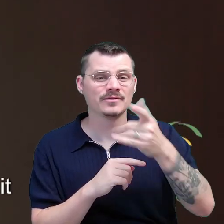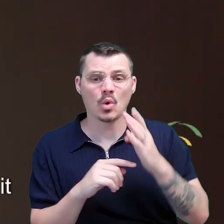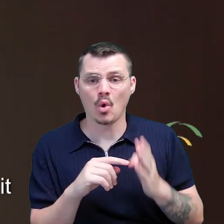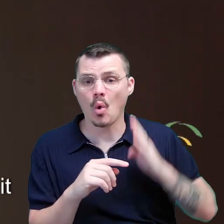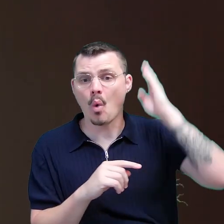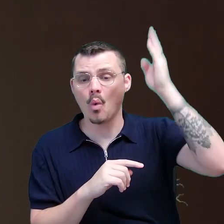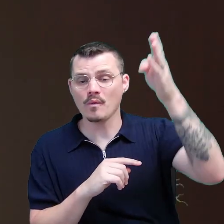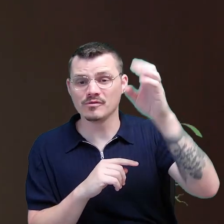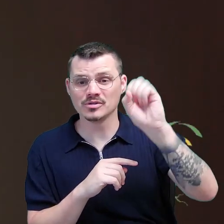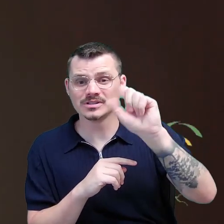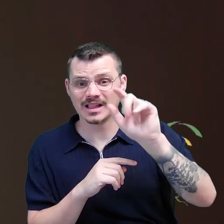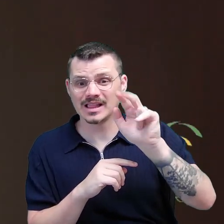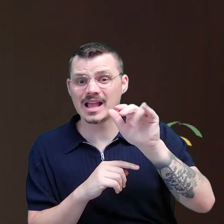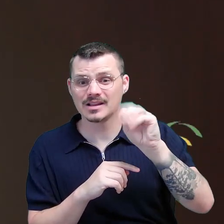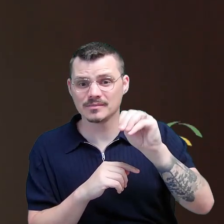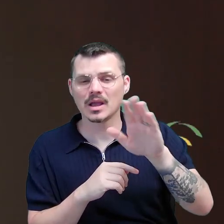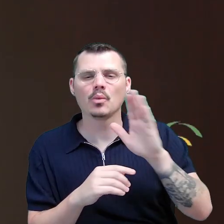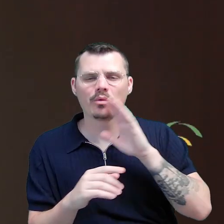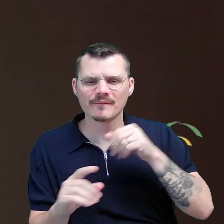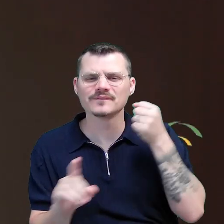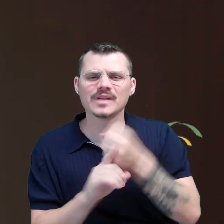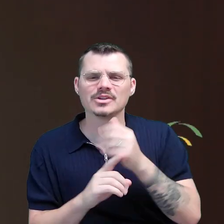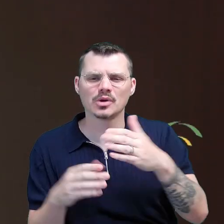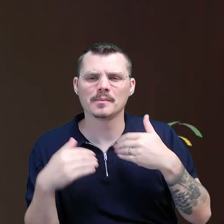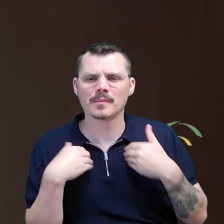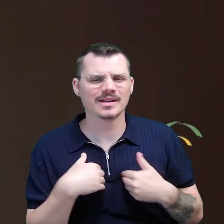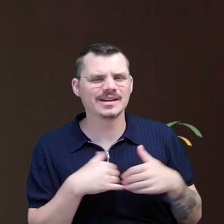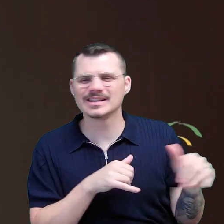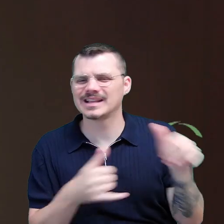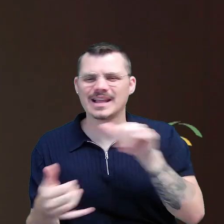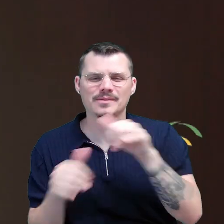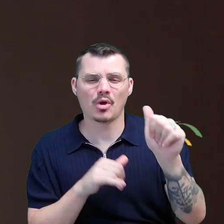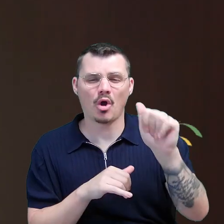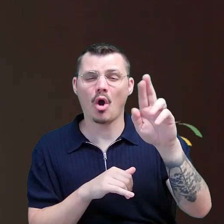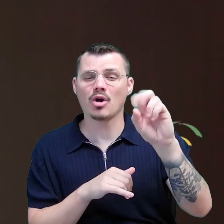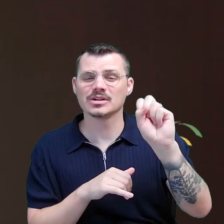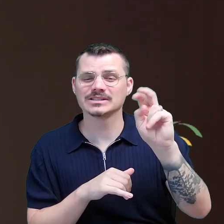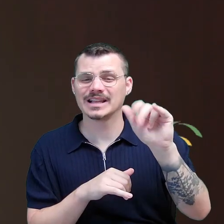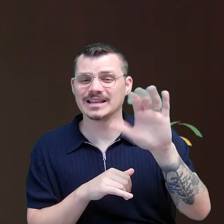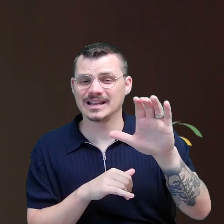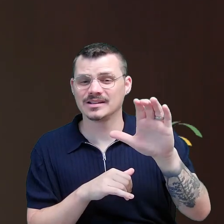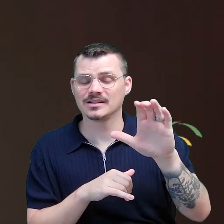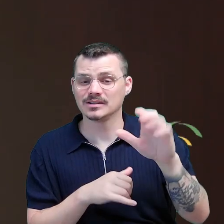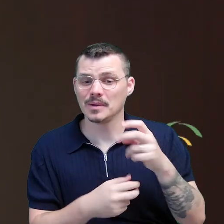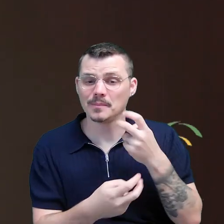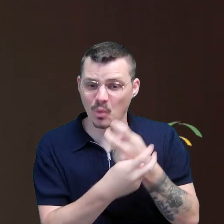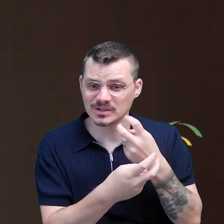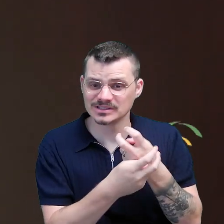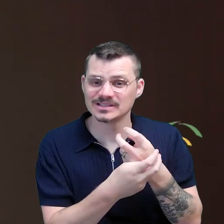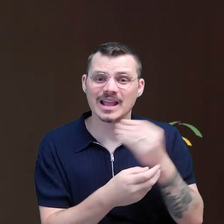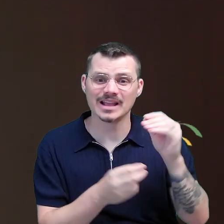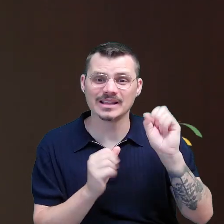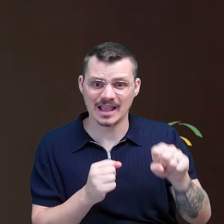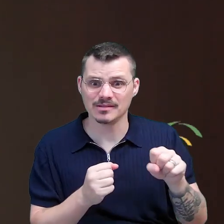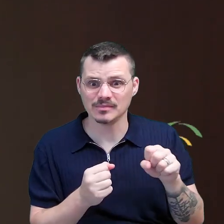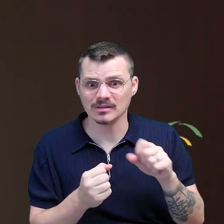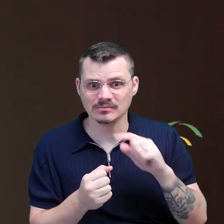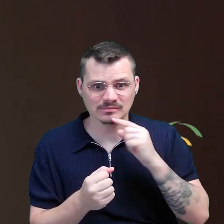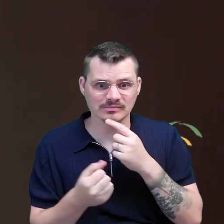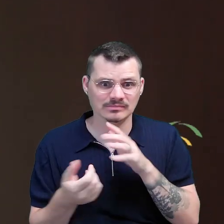with selenium, it affects your body the same way as arsenic. It's very poisonous and can be